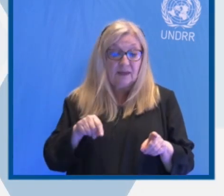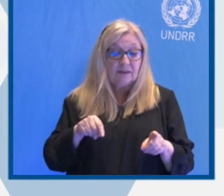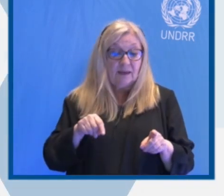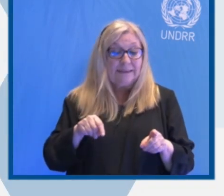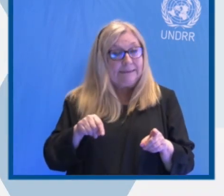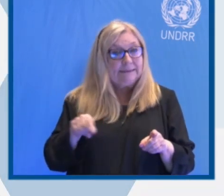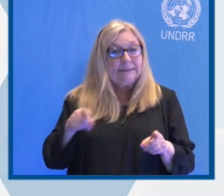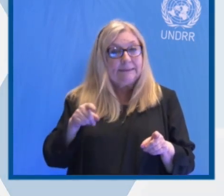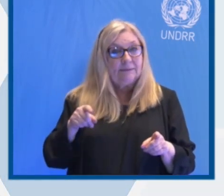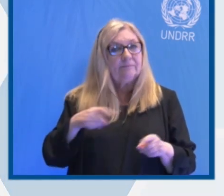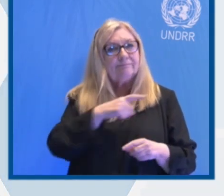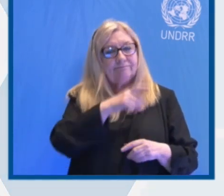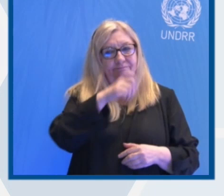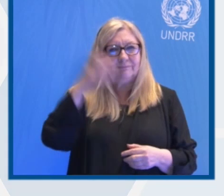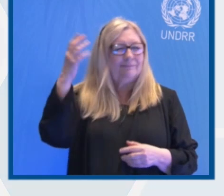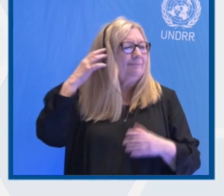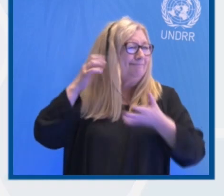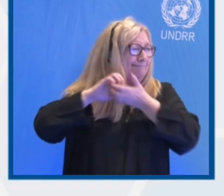private sector, not just